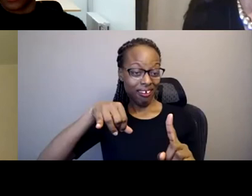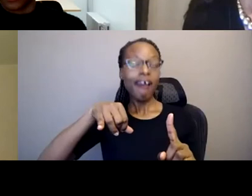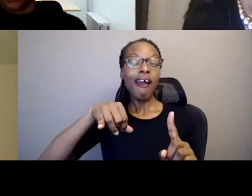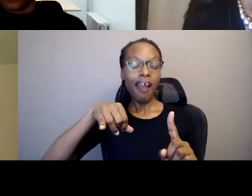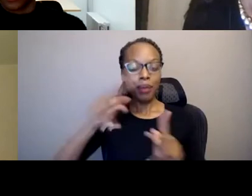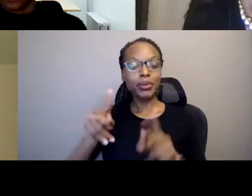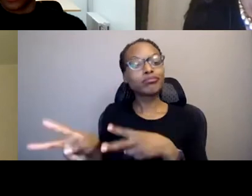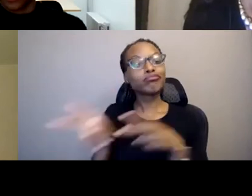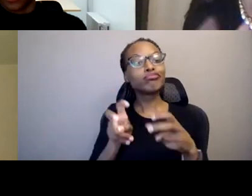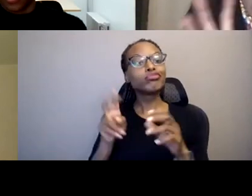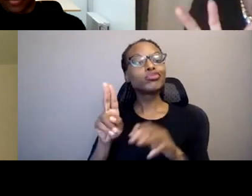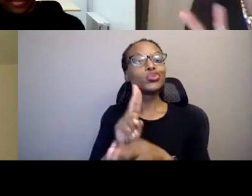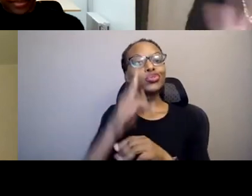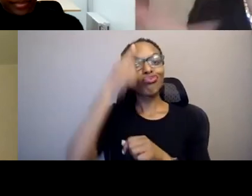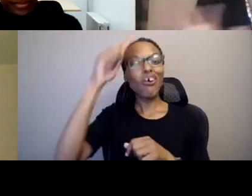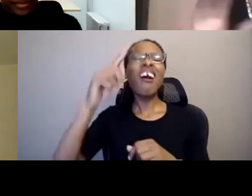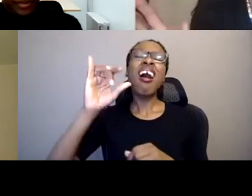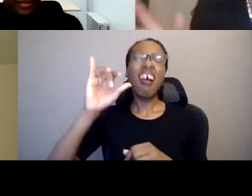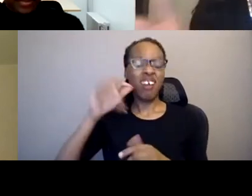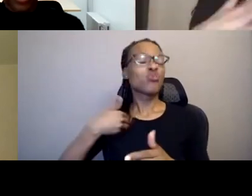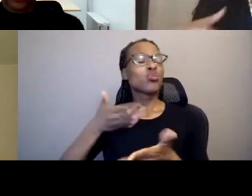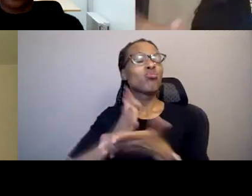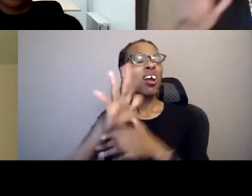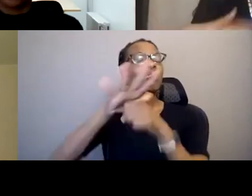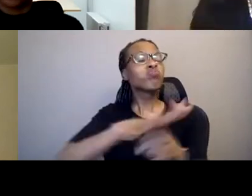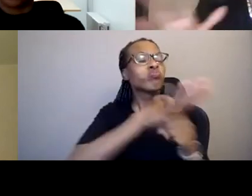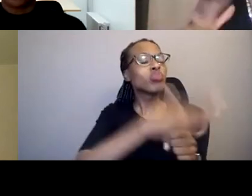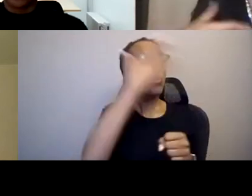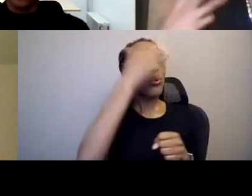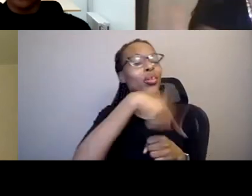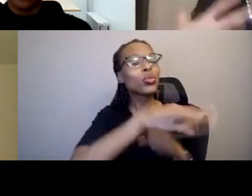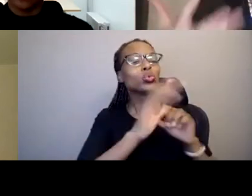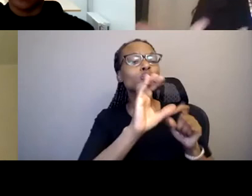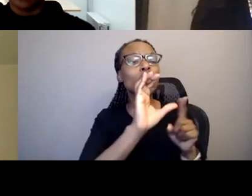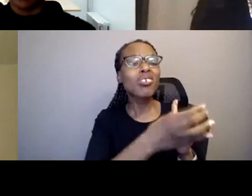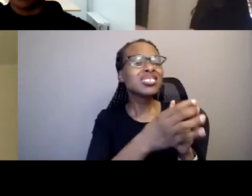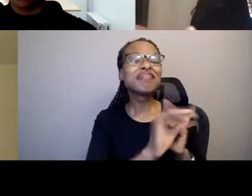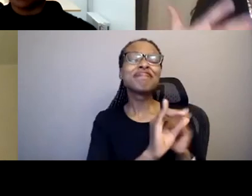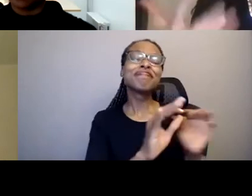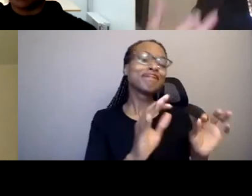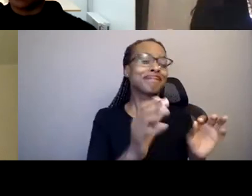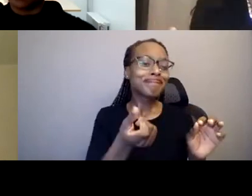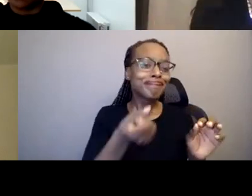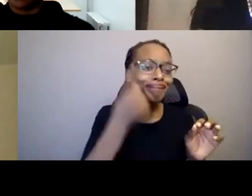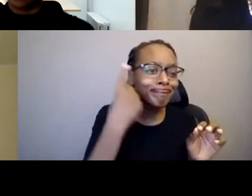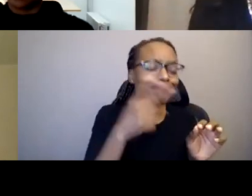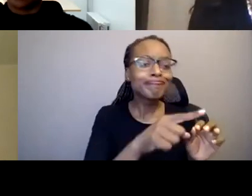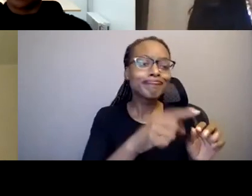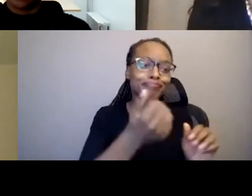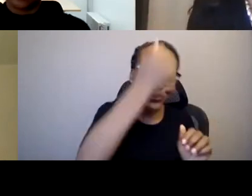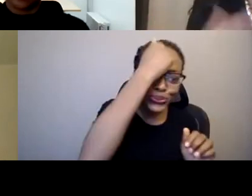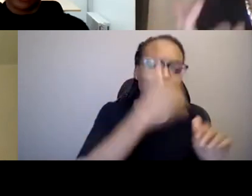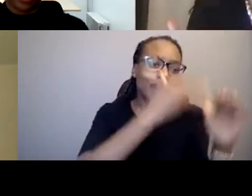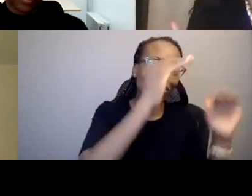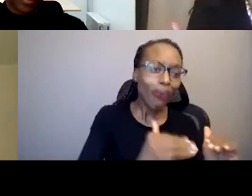history. So, in addition to creating significant bias in all of these processes for seeking grant funds,